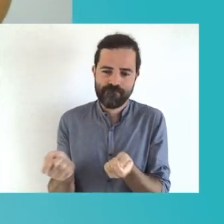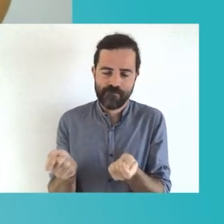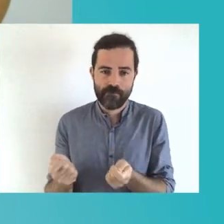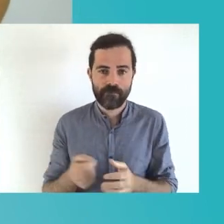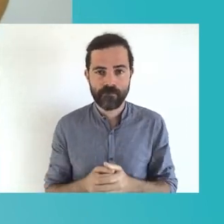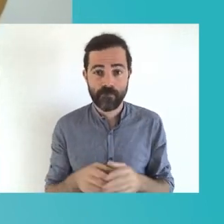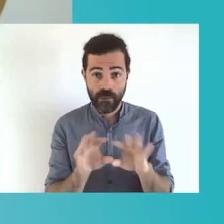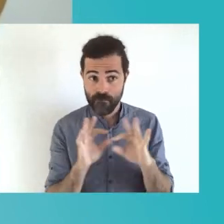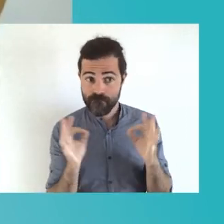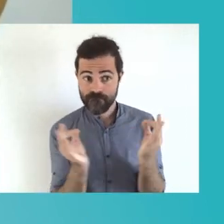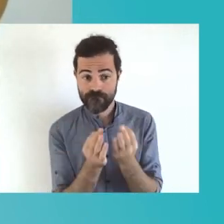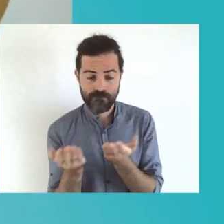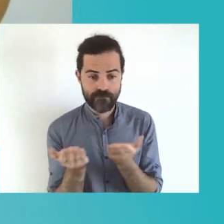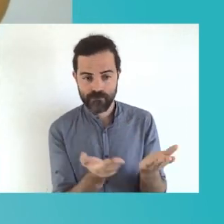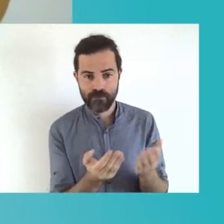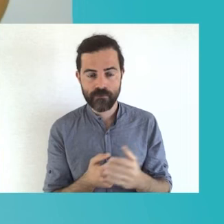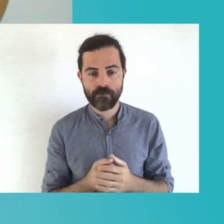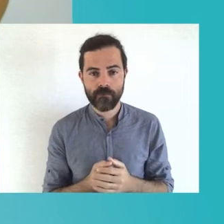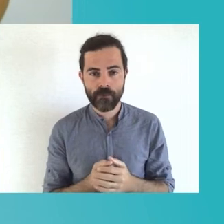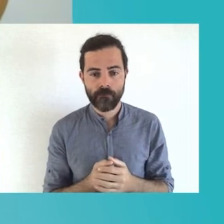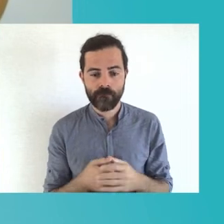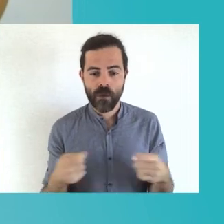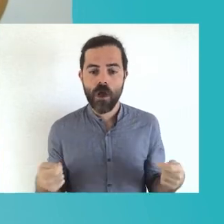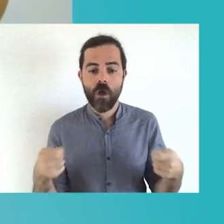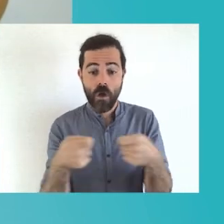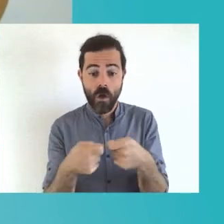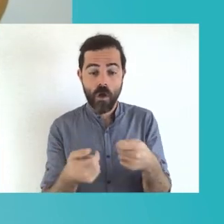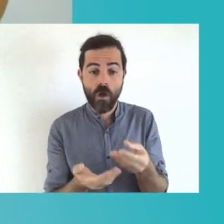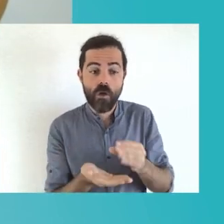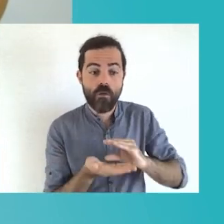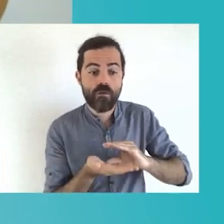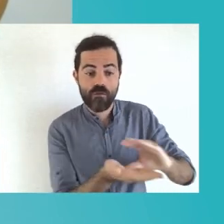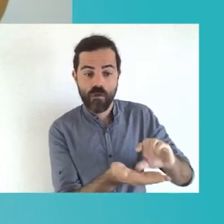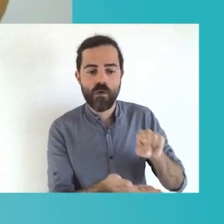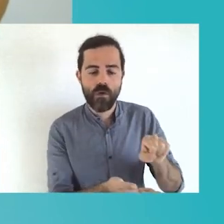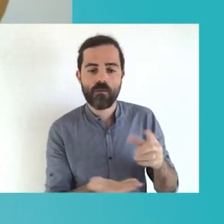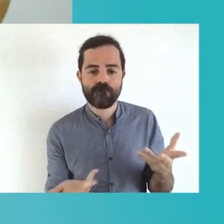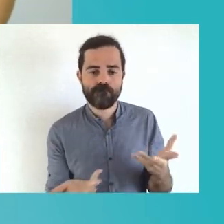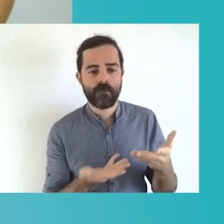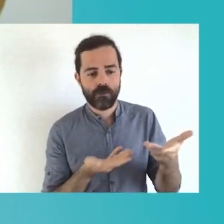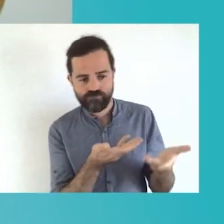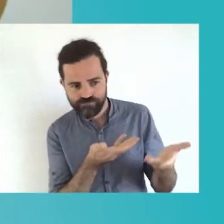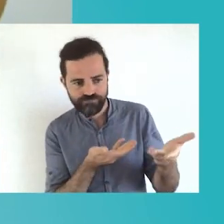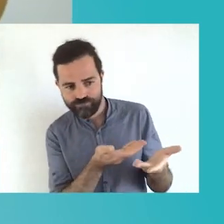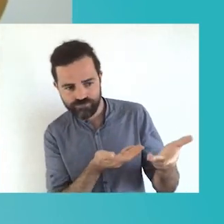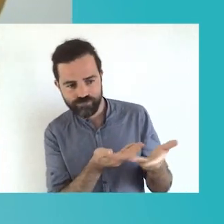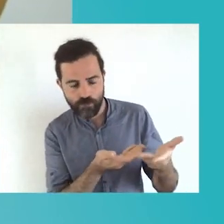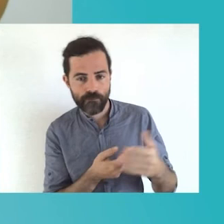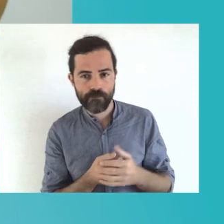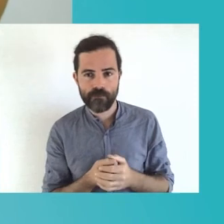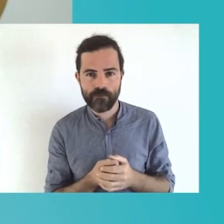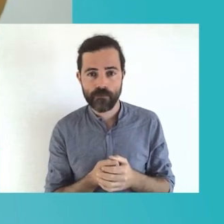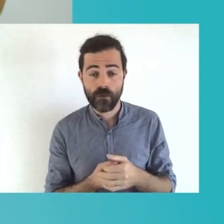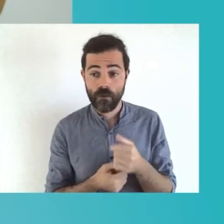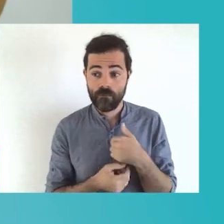giving to the family the accorded contributions while necessary. And what happens then? Well,